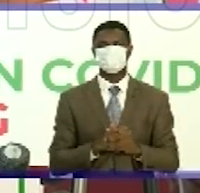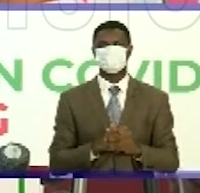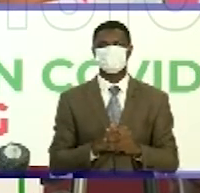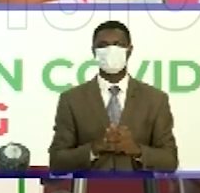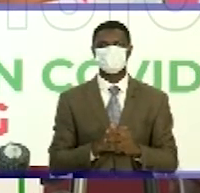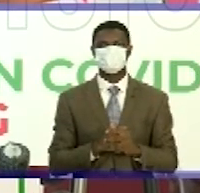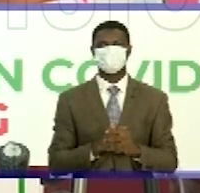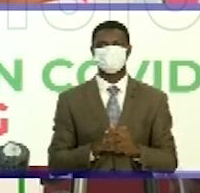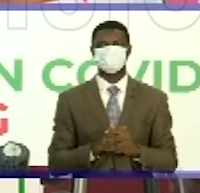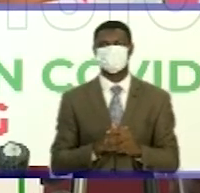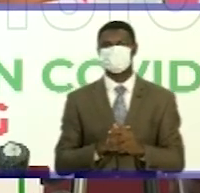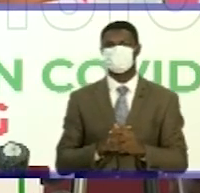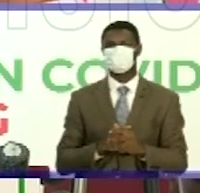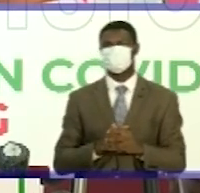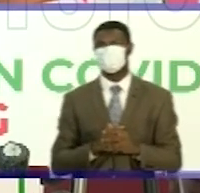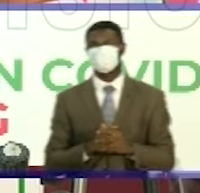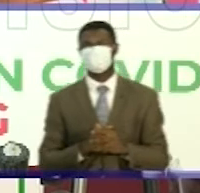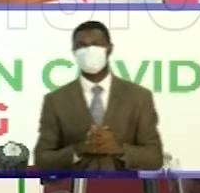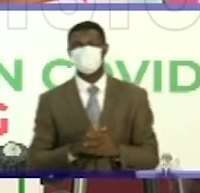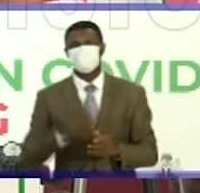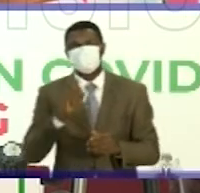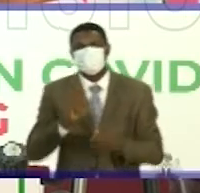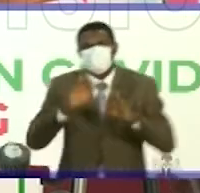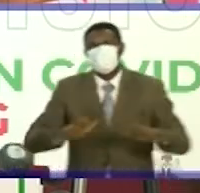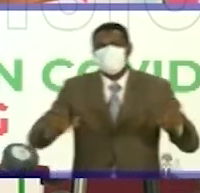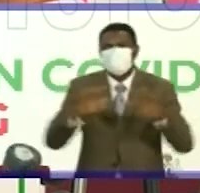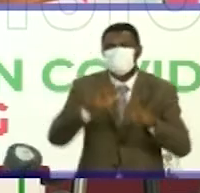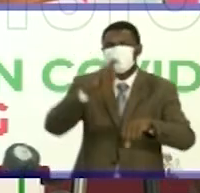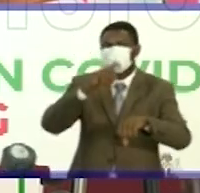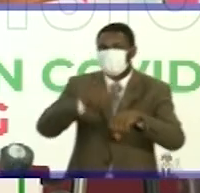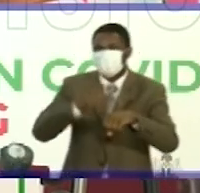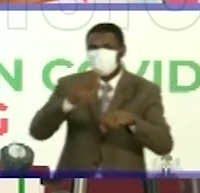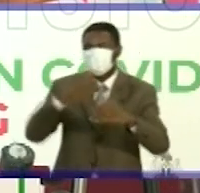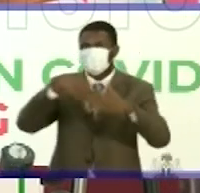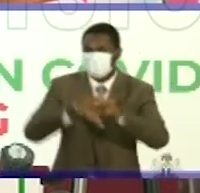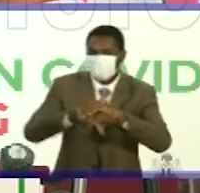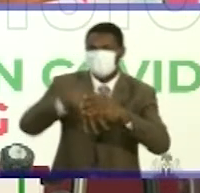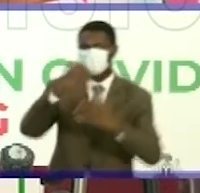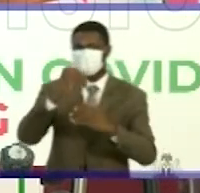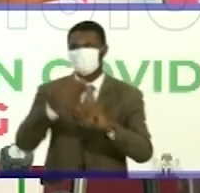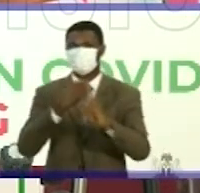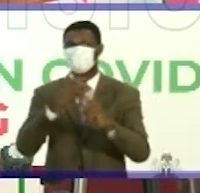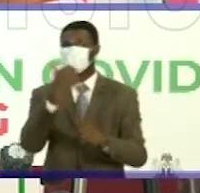maintaining the current nationwide curfew from 10 p.m. to 4 a.m.,